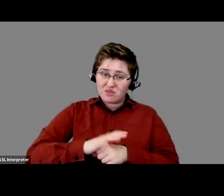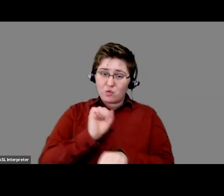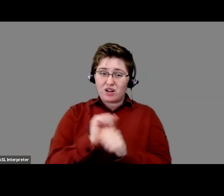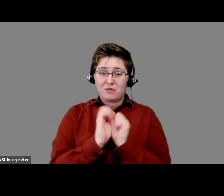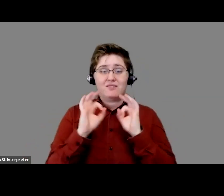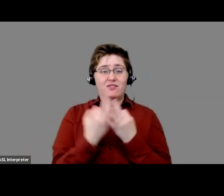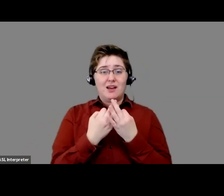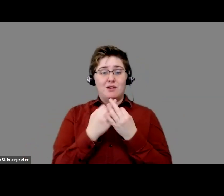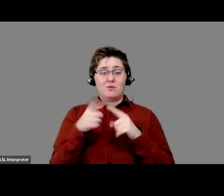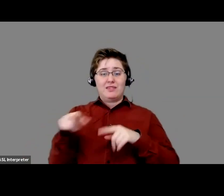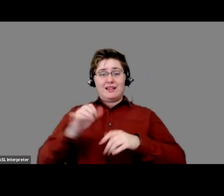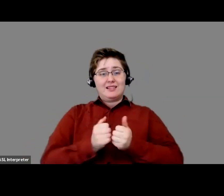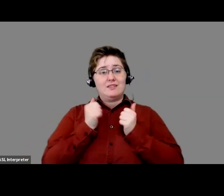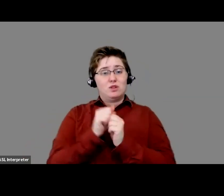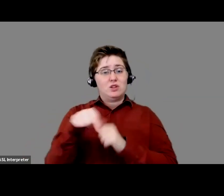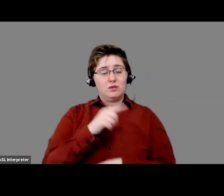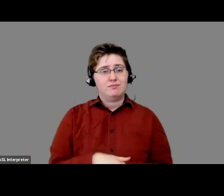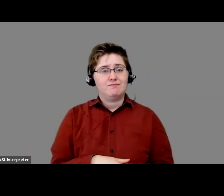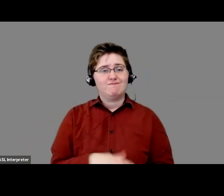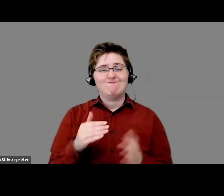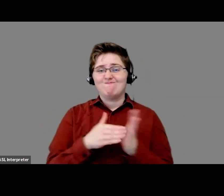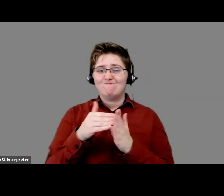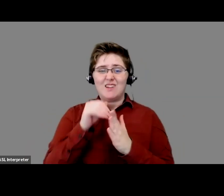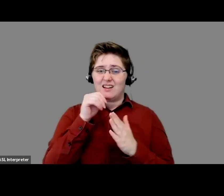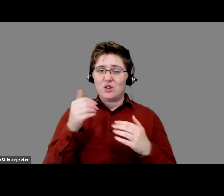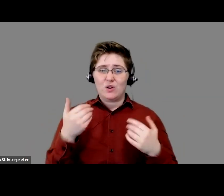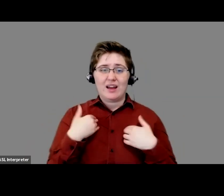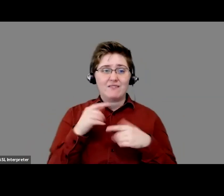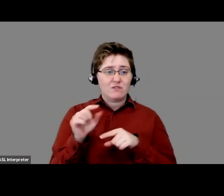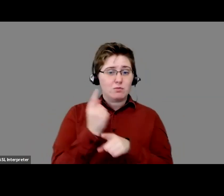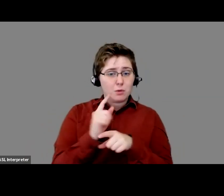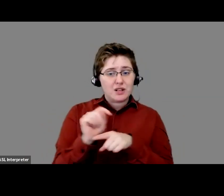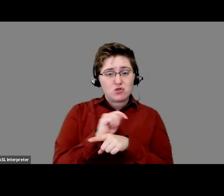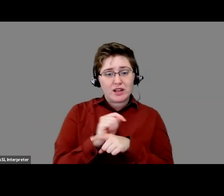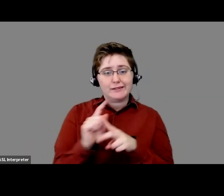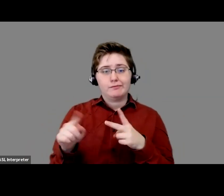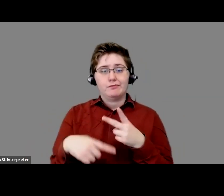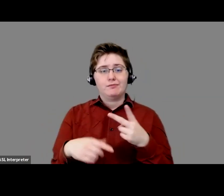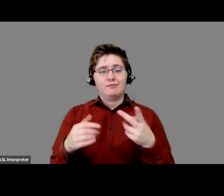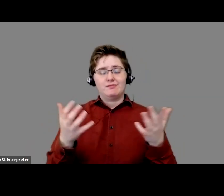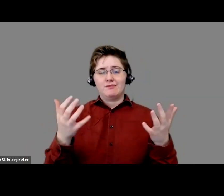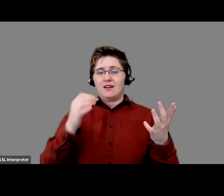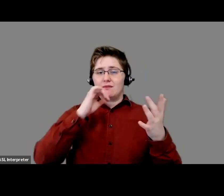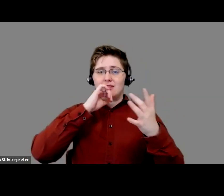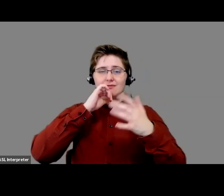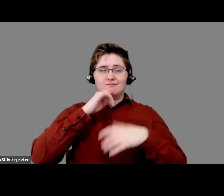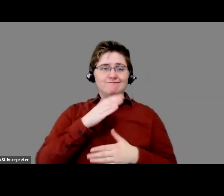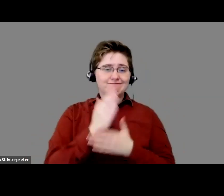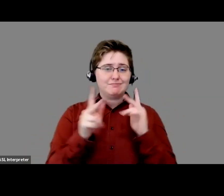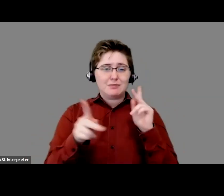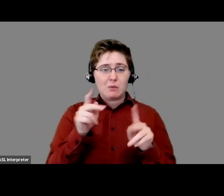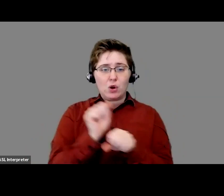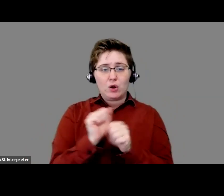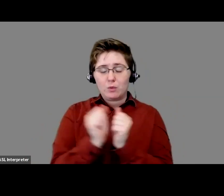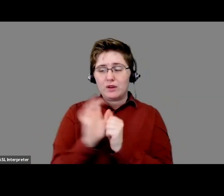family that's living with you. A lot of times they don't have, often they don't have the training, they don't have, they haven't been working, some people have been working with their